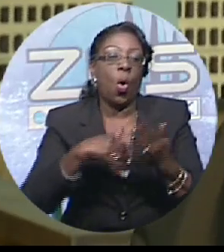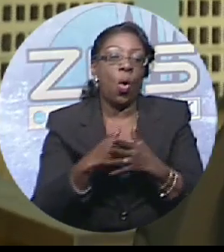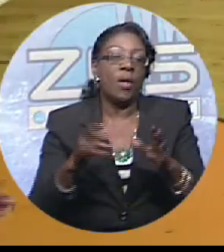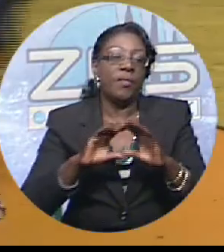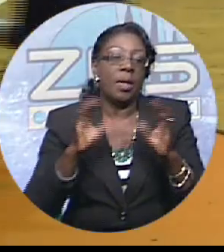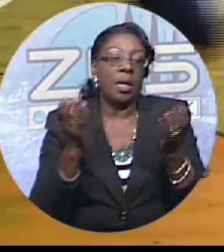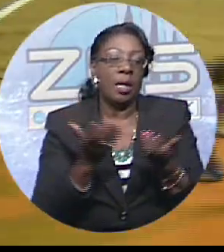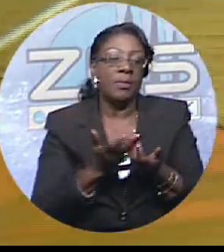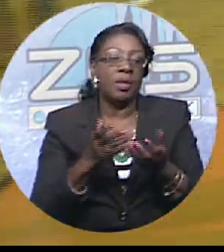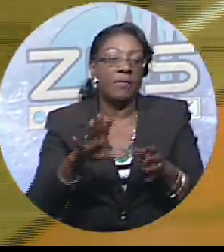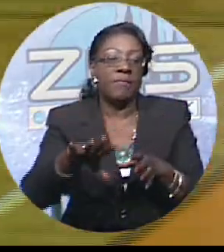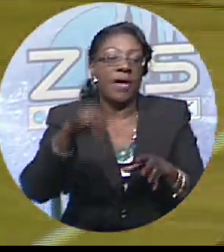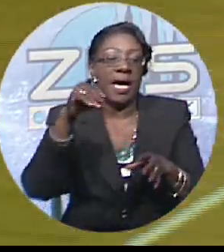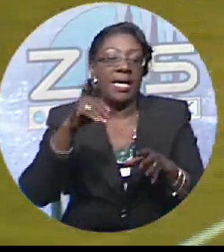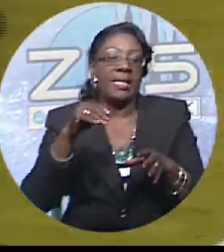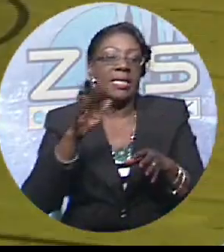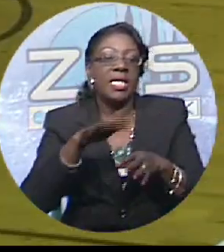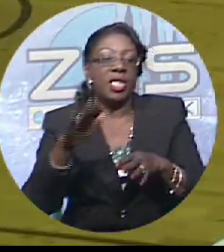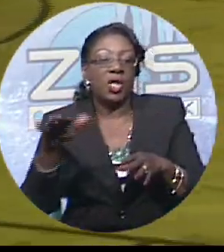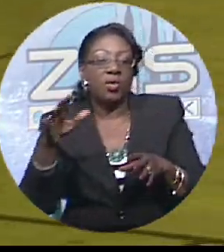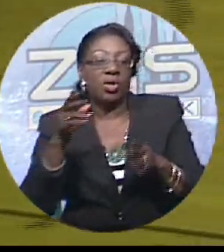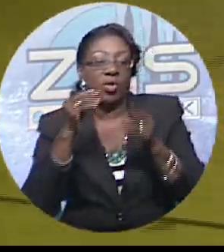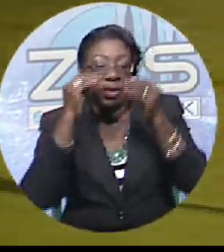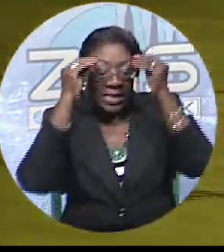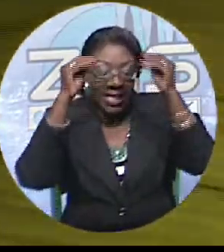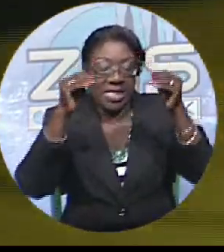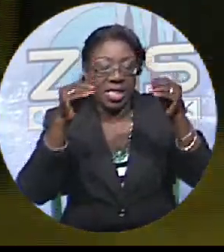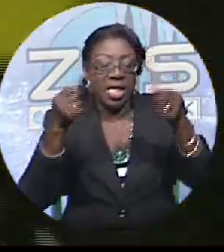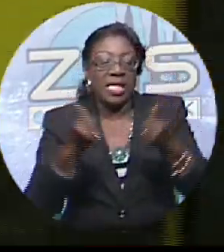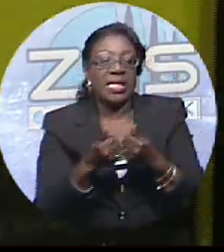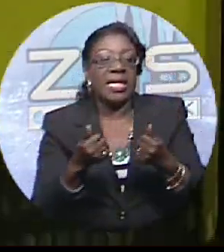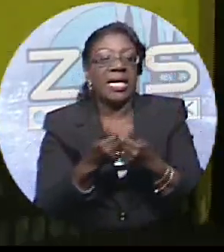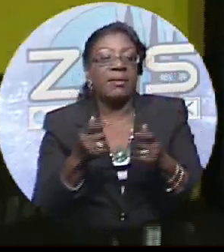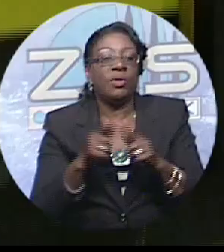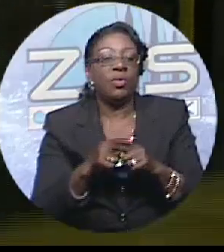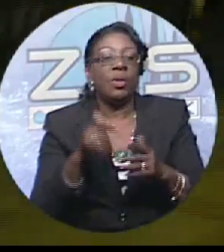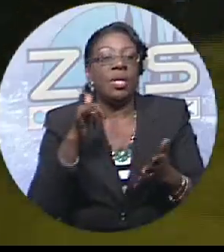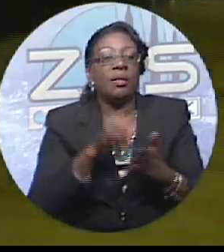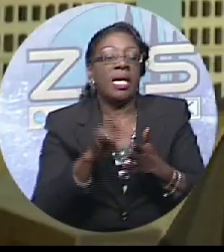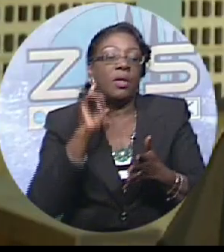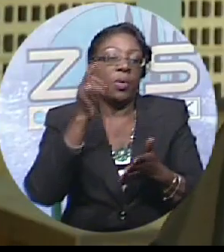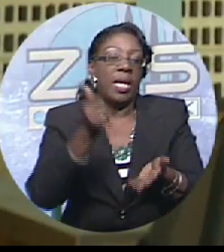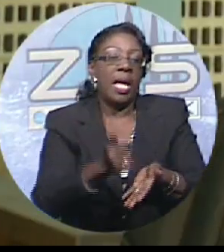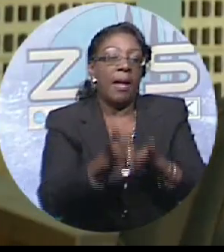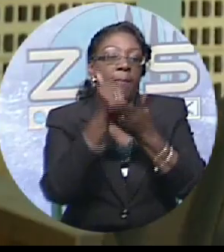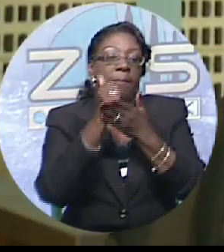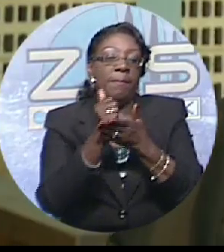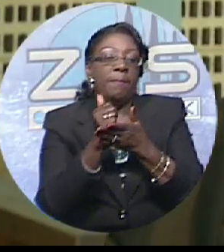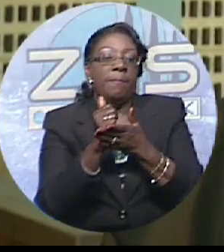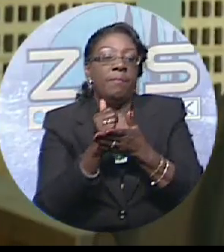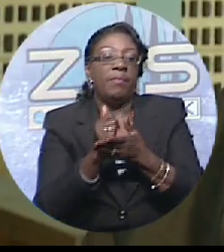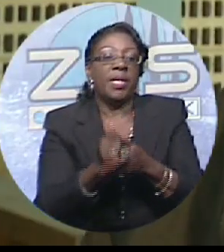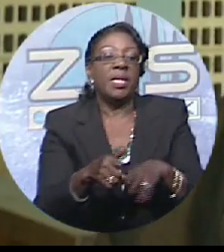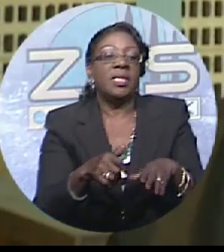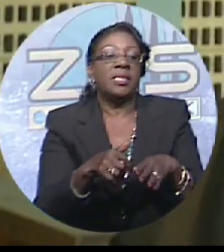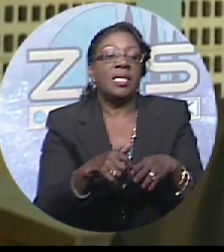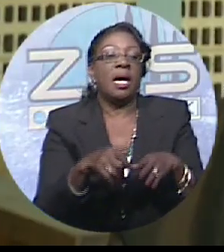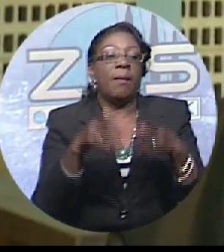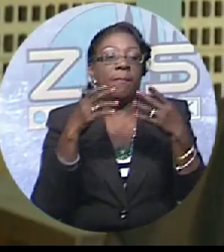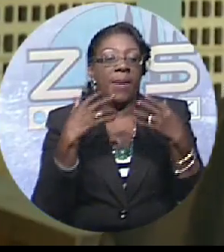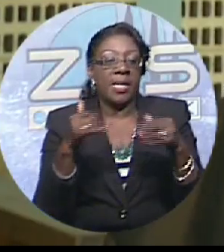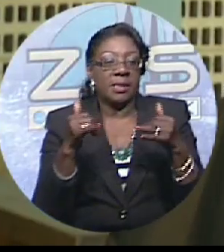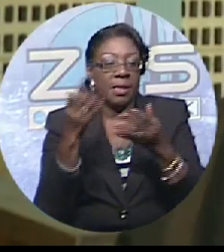some kids to teach the game to. And so I think that would help because mini basketball in our country has been